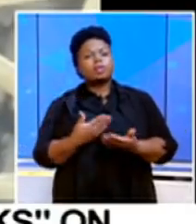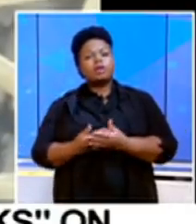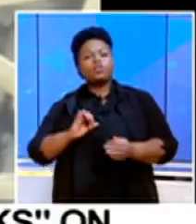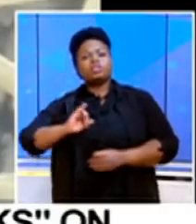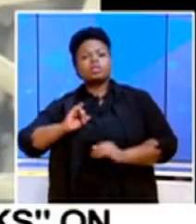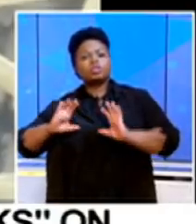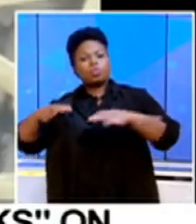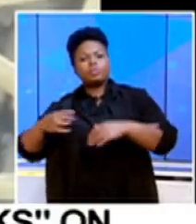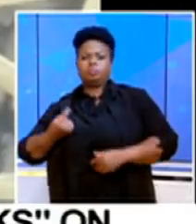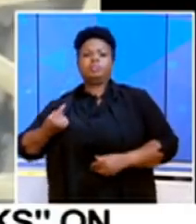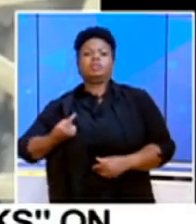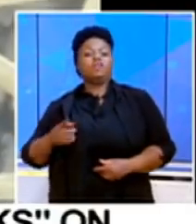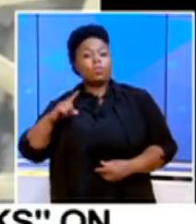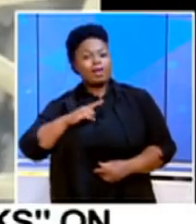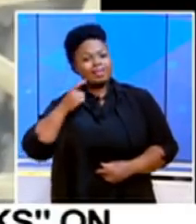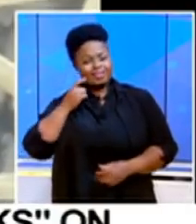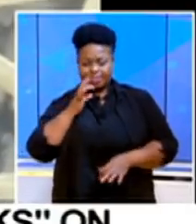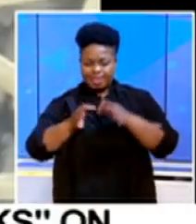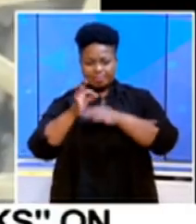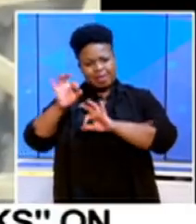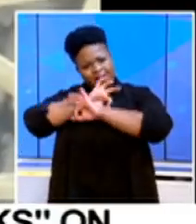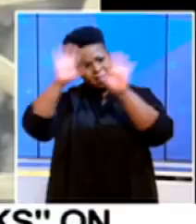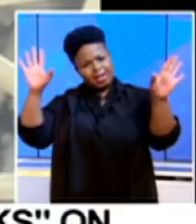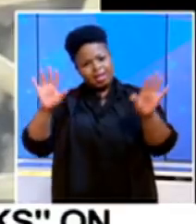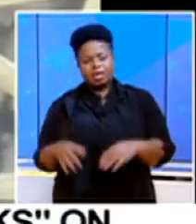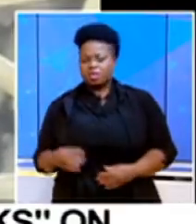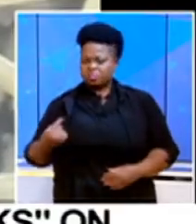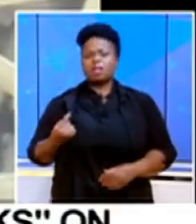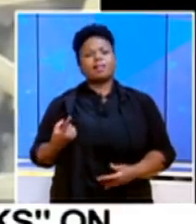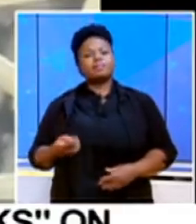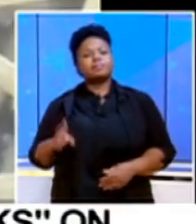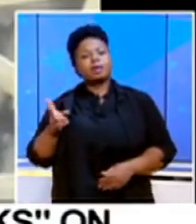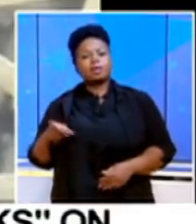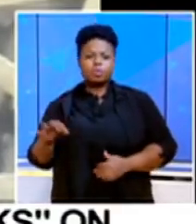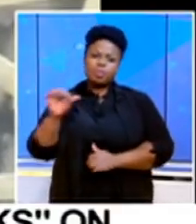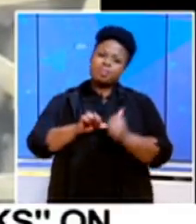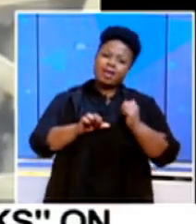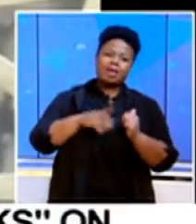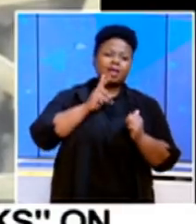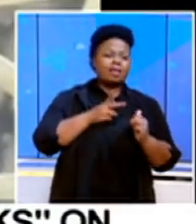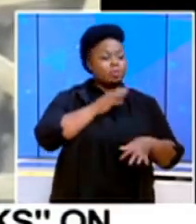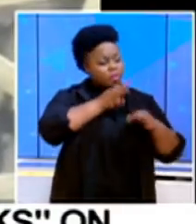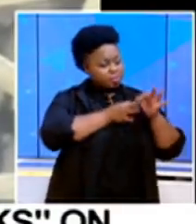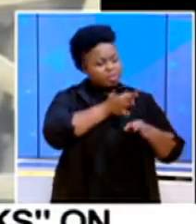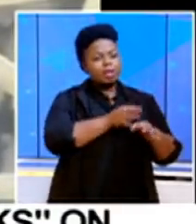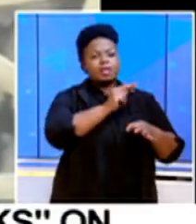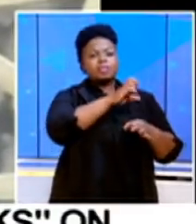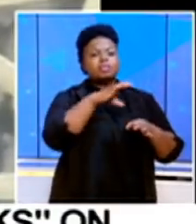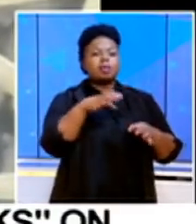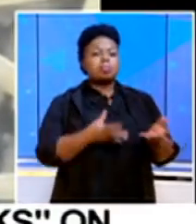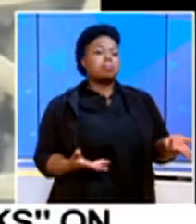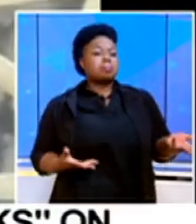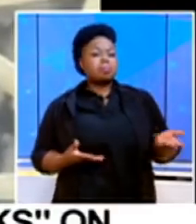Integrity Commission so that he could be able to clarify them on the case. And he was also able to come back and clarify the National